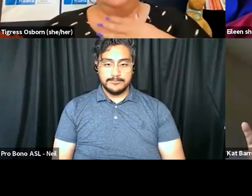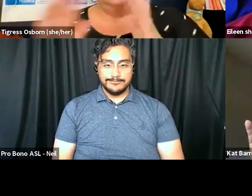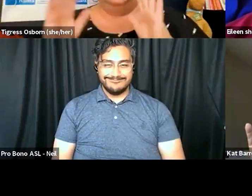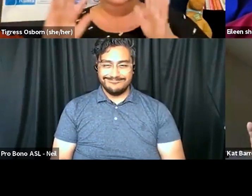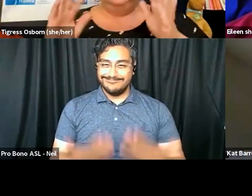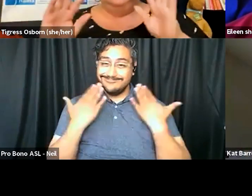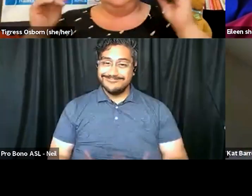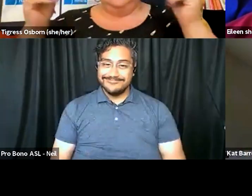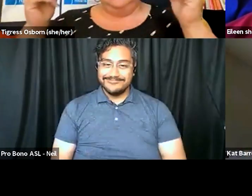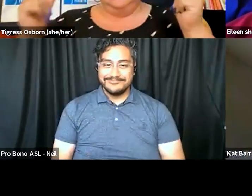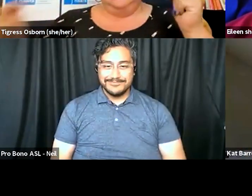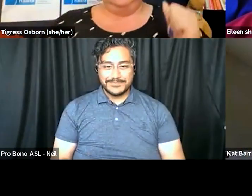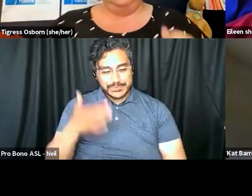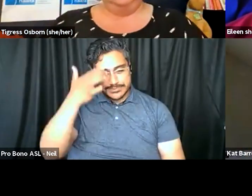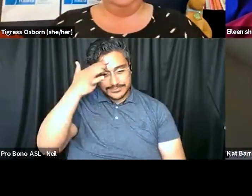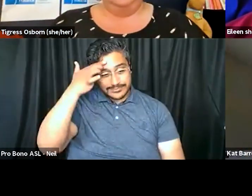Thank you.